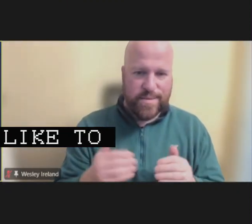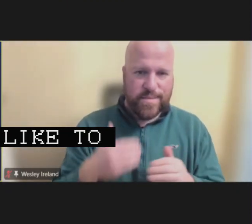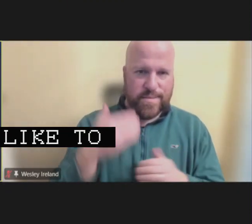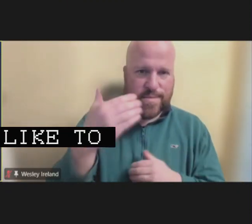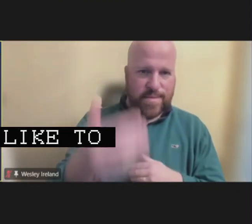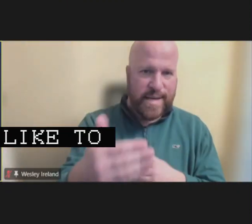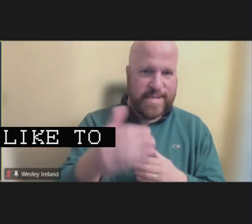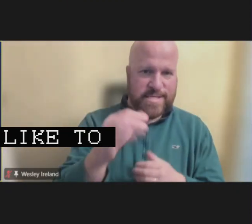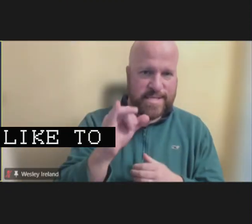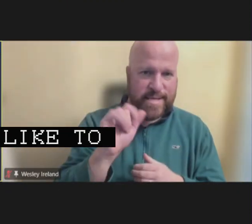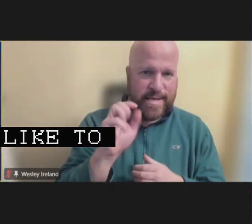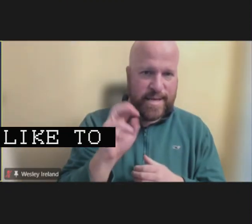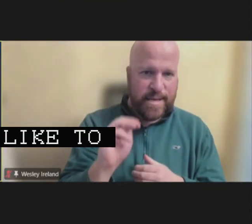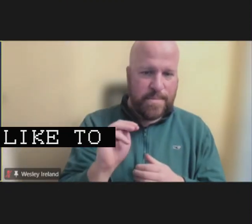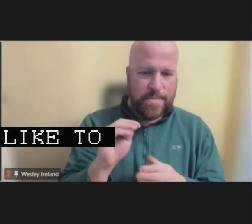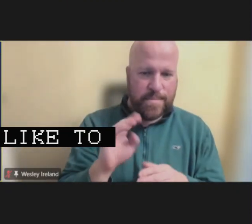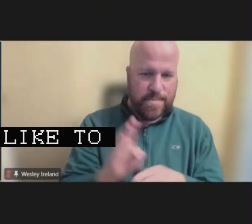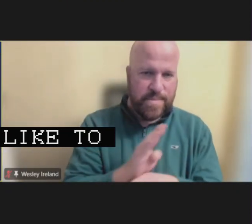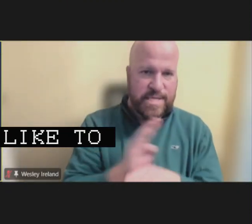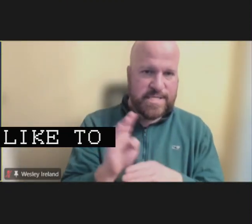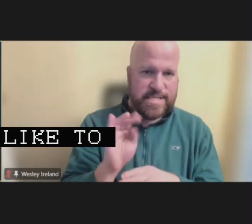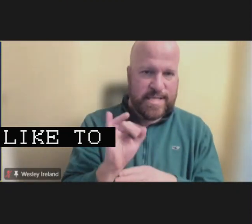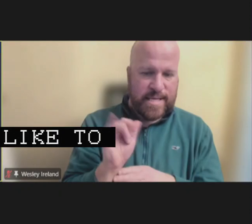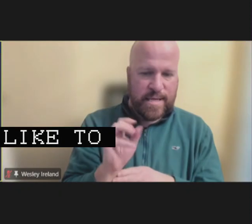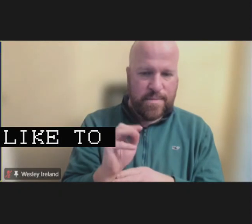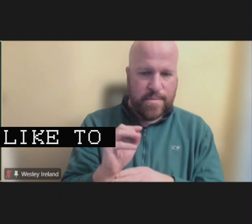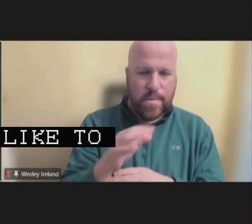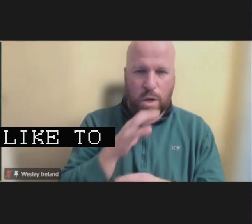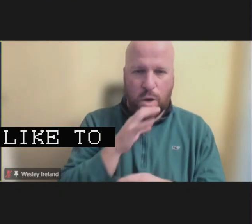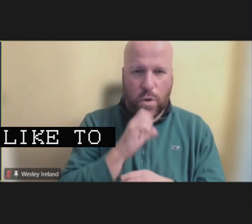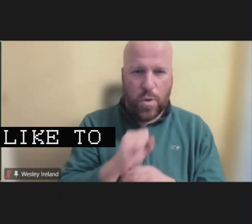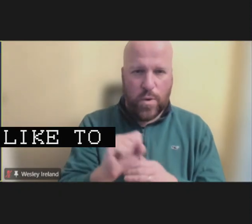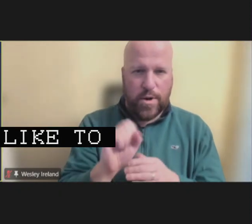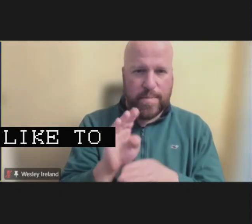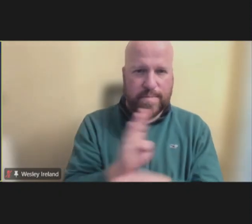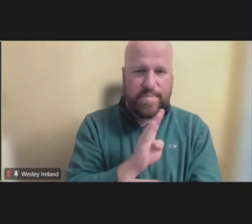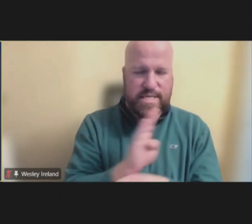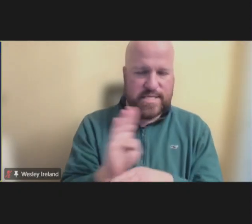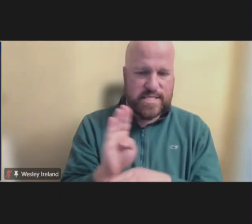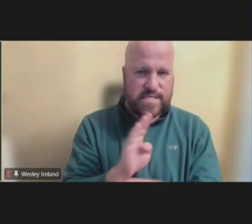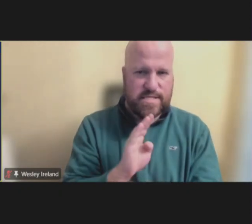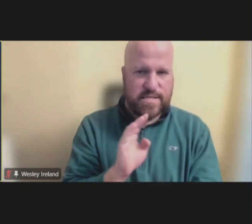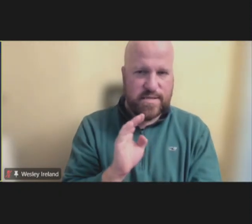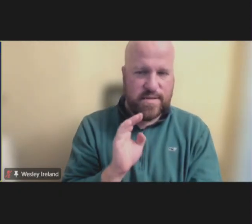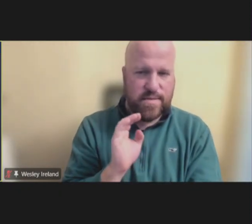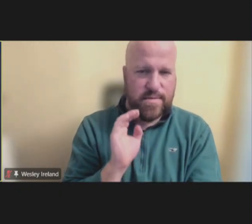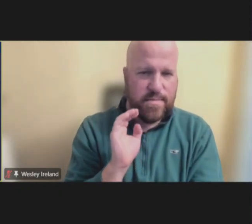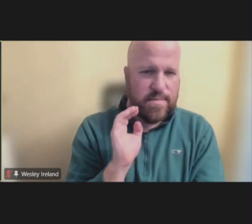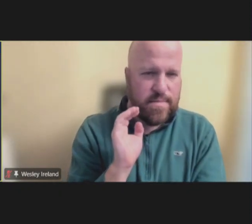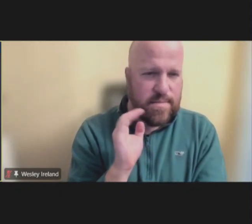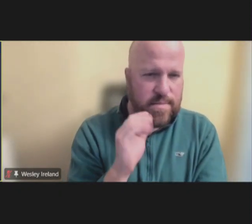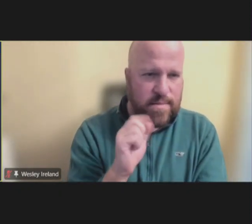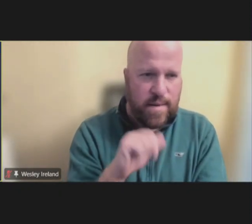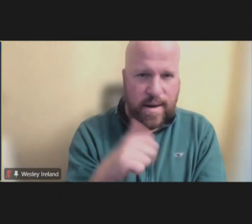All right, I'm not seeing any. It's quite quiet. So next on the item is old business.